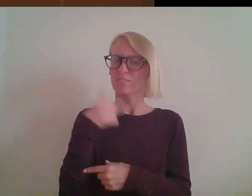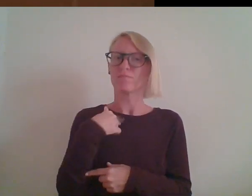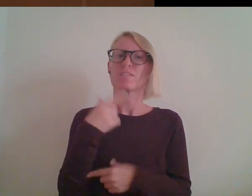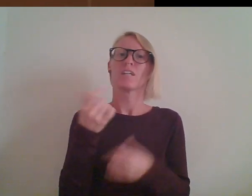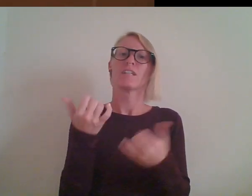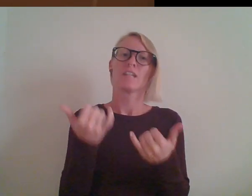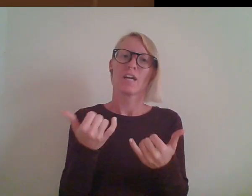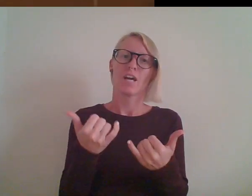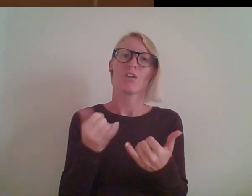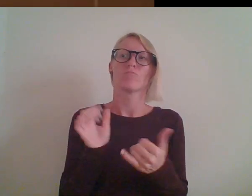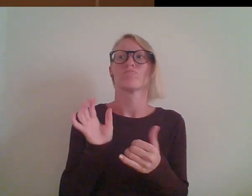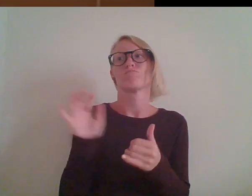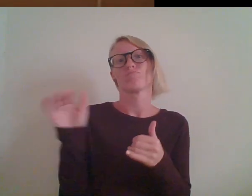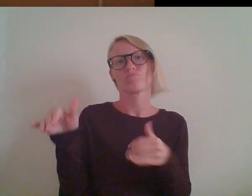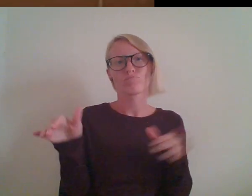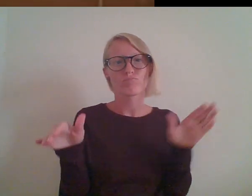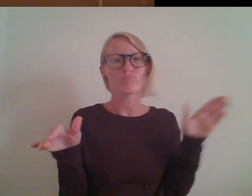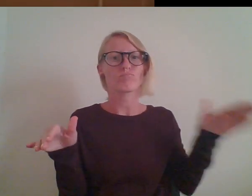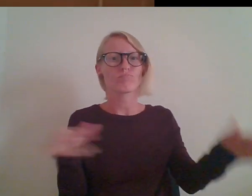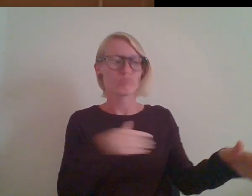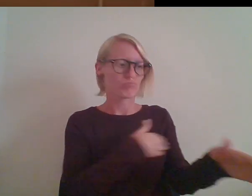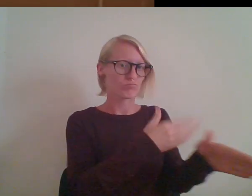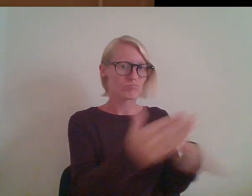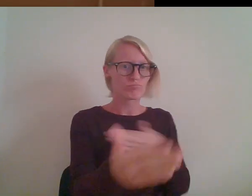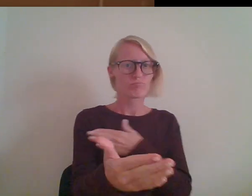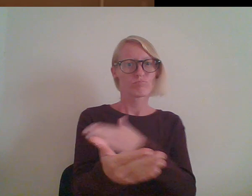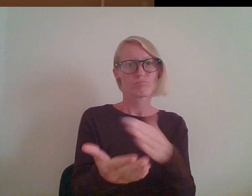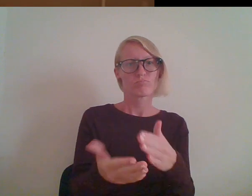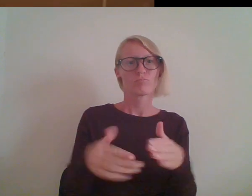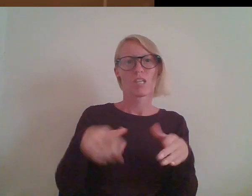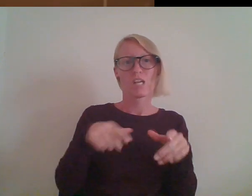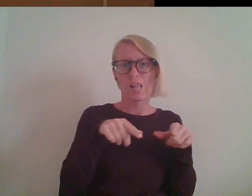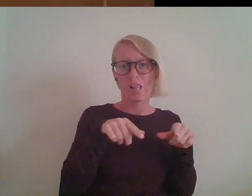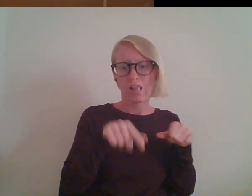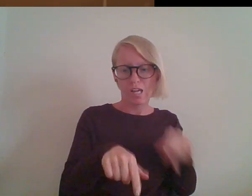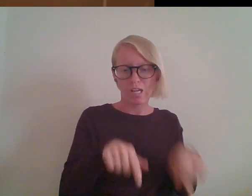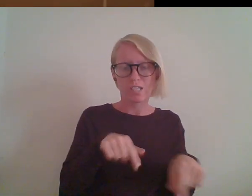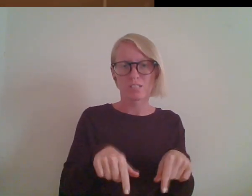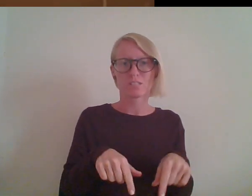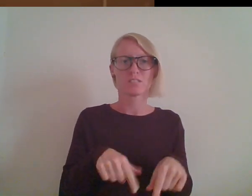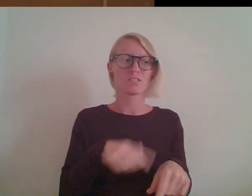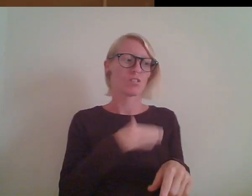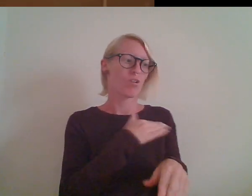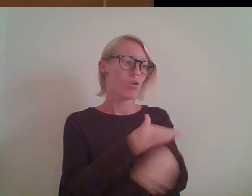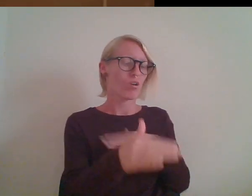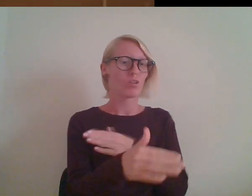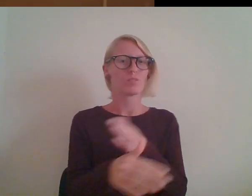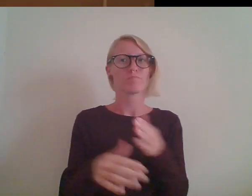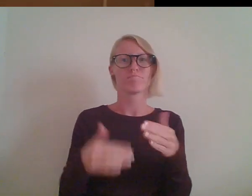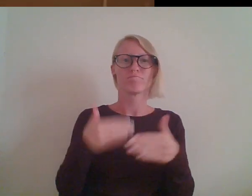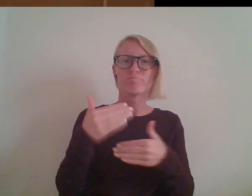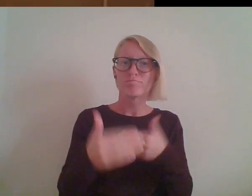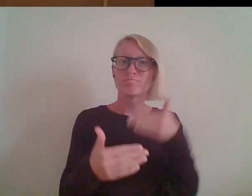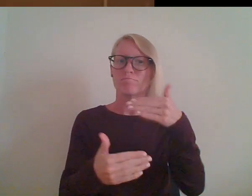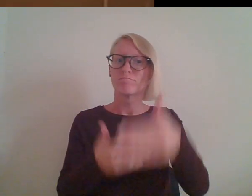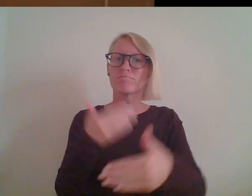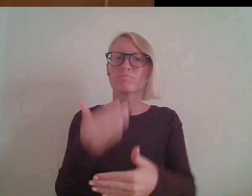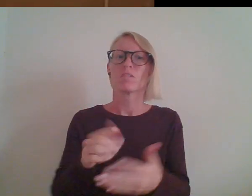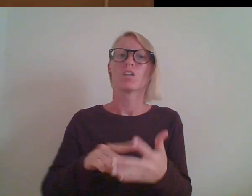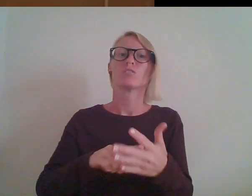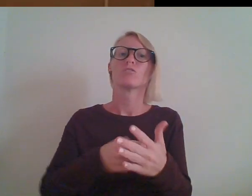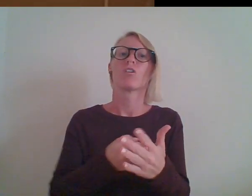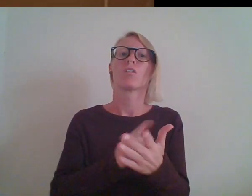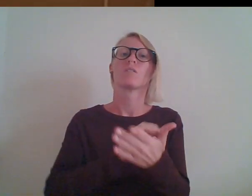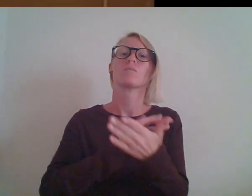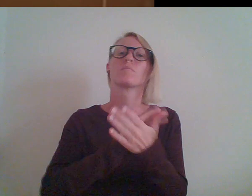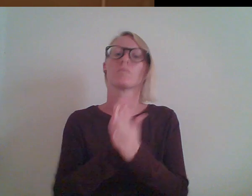and we get them growing, so we now get arms and legs. And gradually, we start looking more like a human